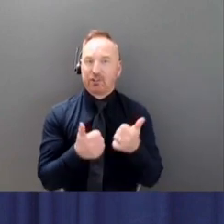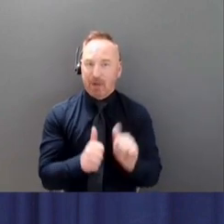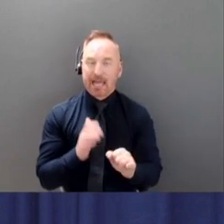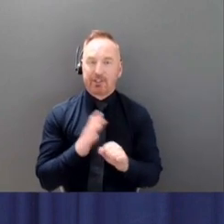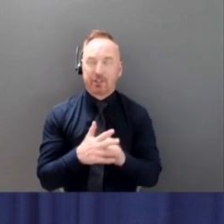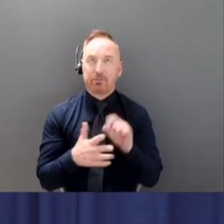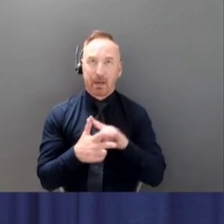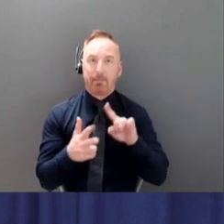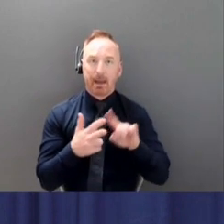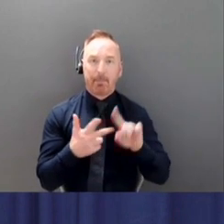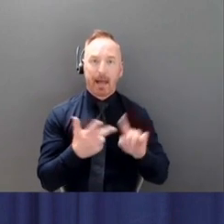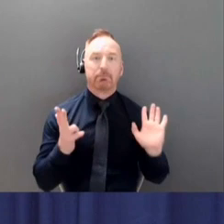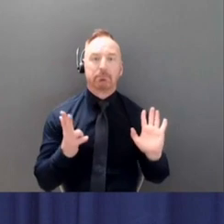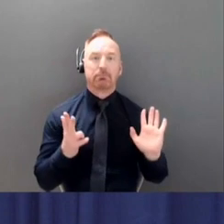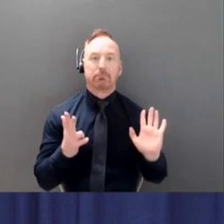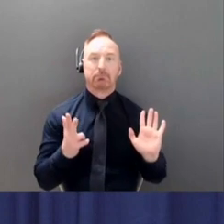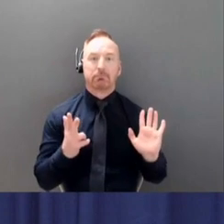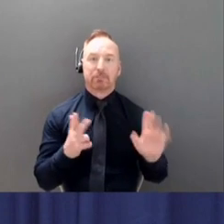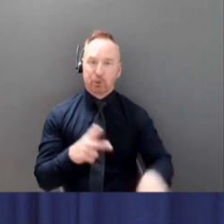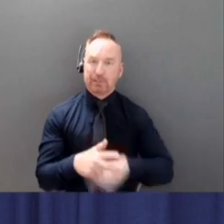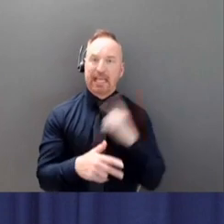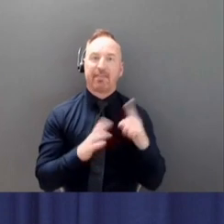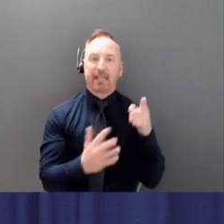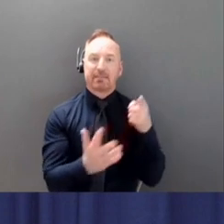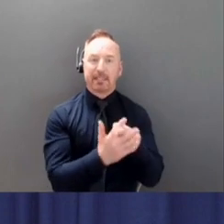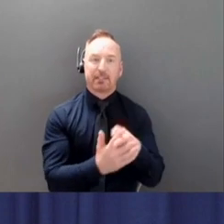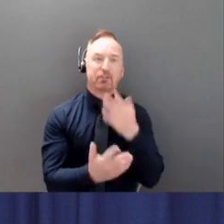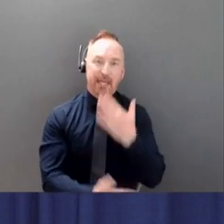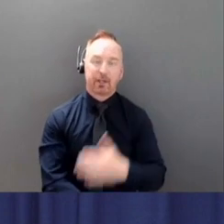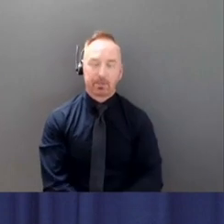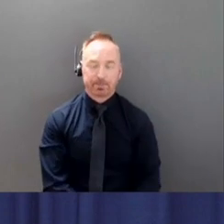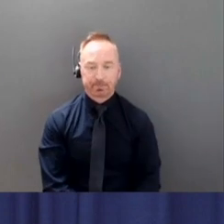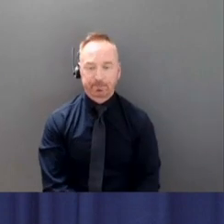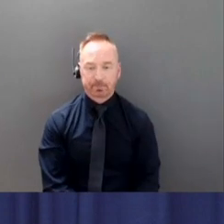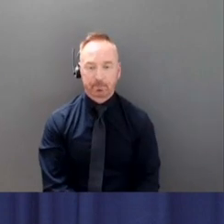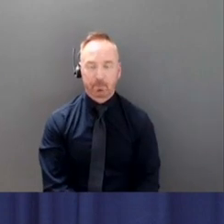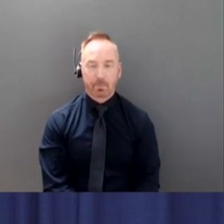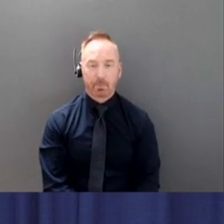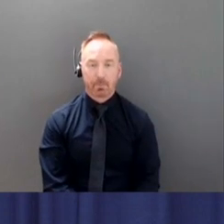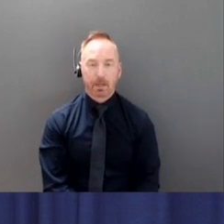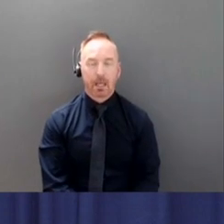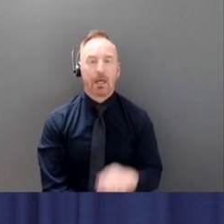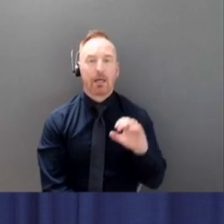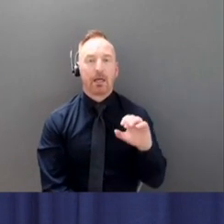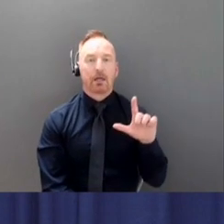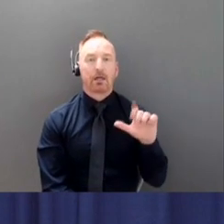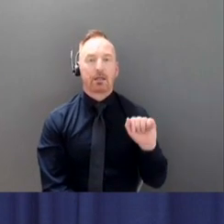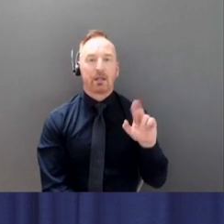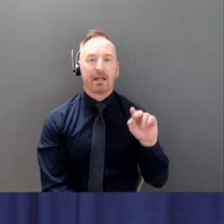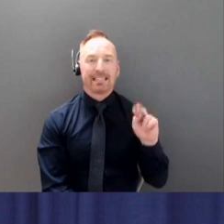today. Thank you. We'll move now to Claudiane, Radio-Canada.